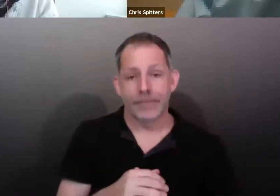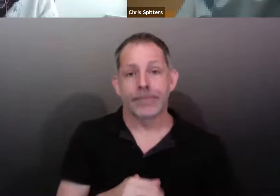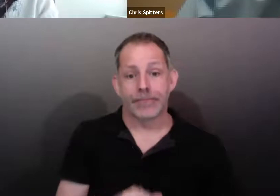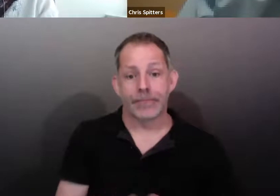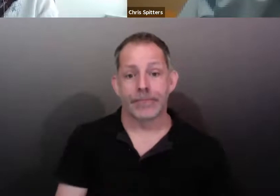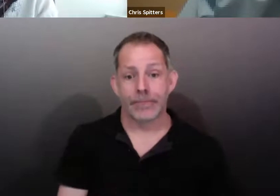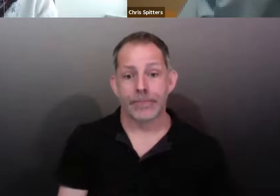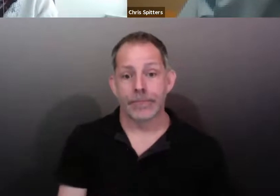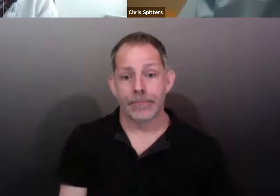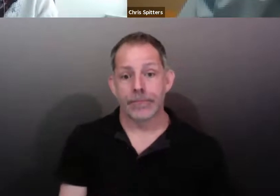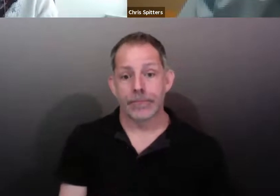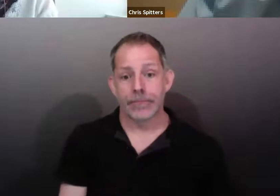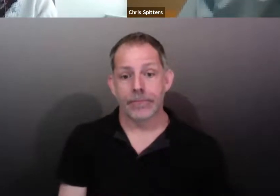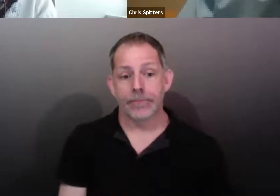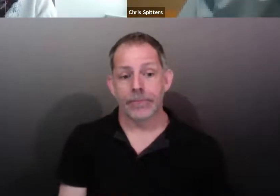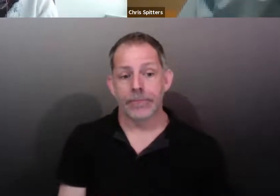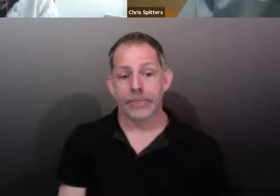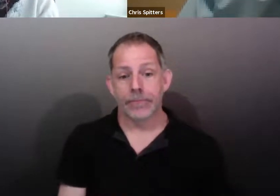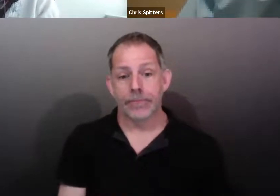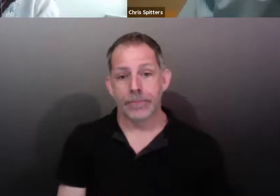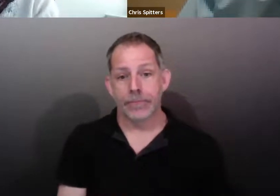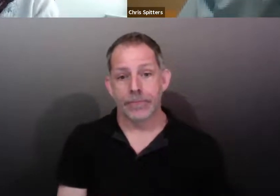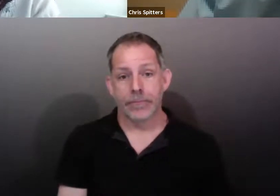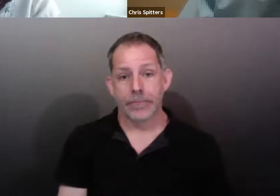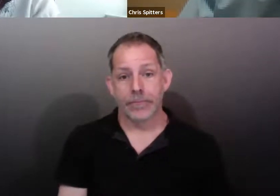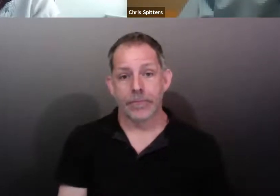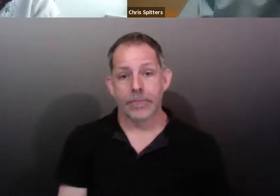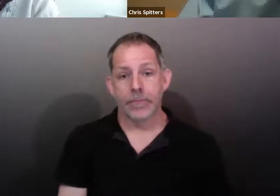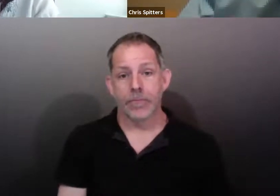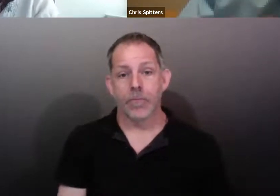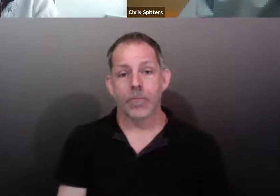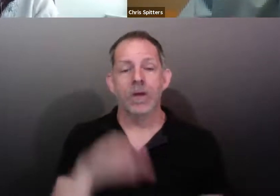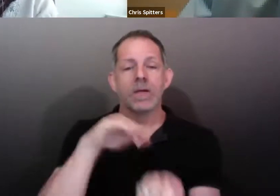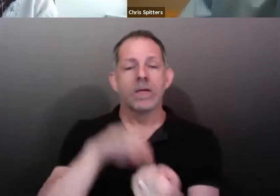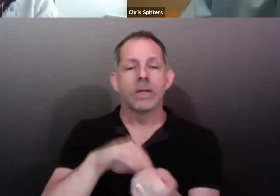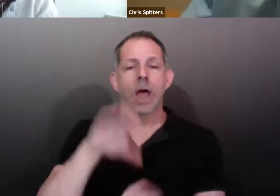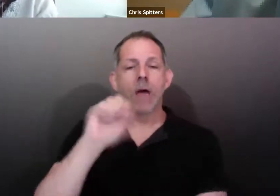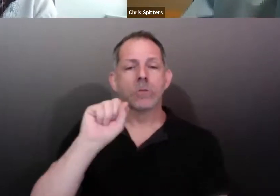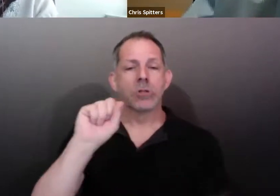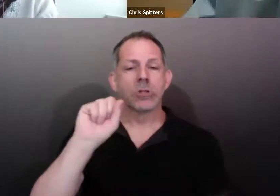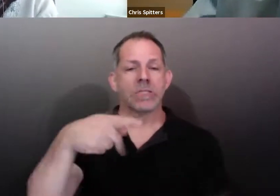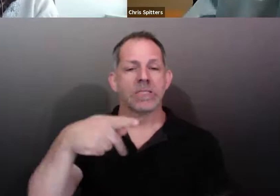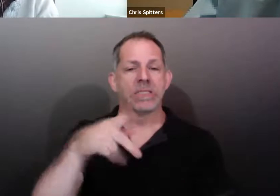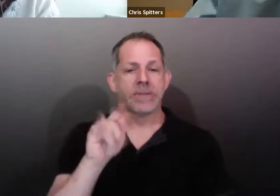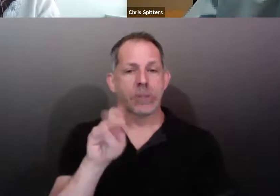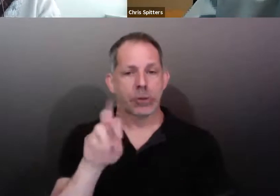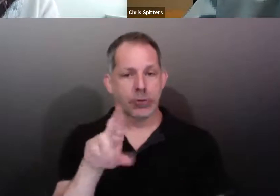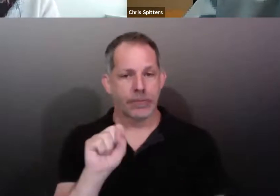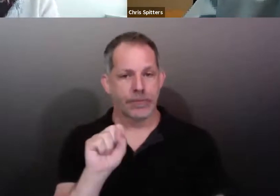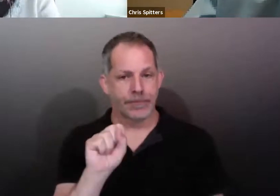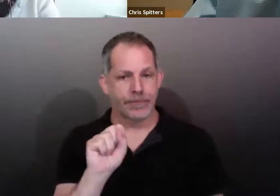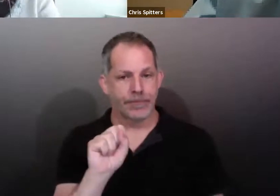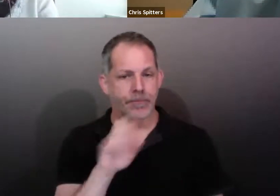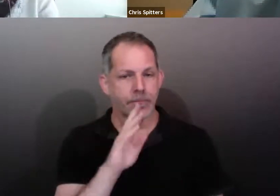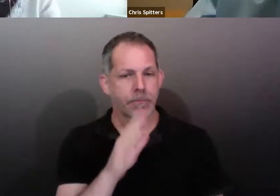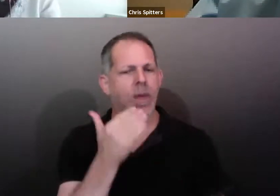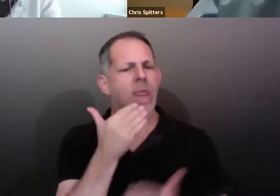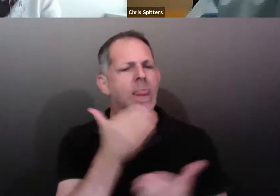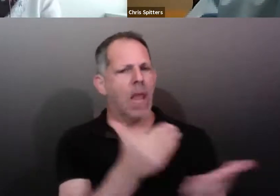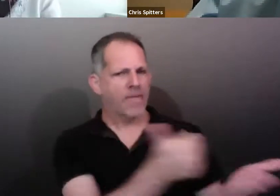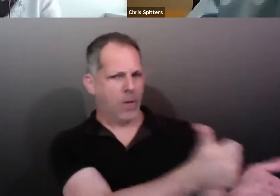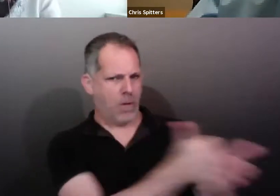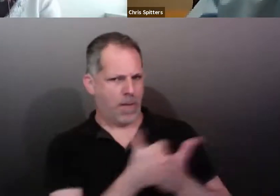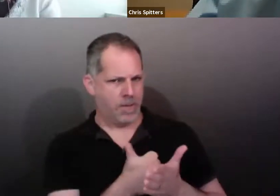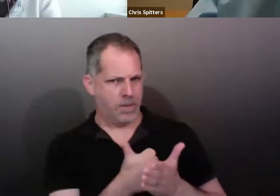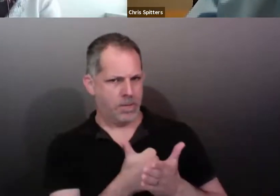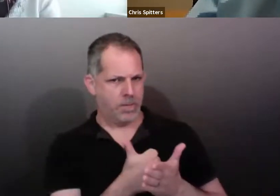Well, thank you for that, and helping ourselves through helping others. I think there's a message for all of us in there. Thank